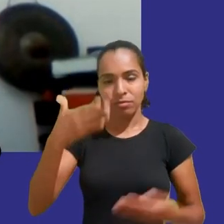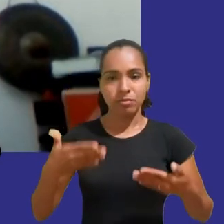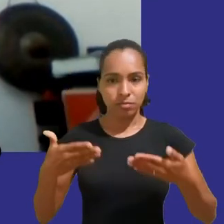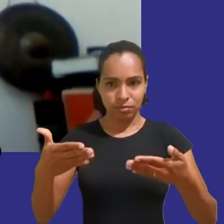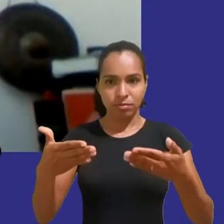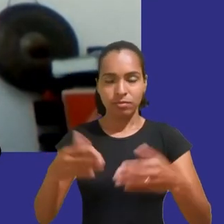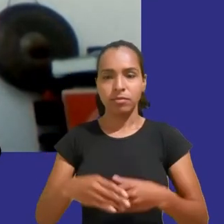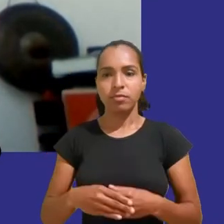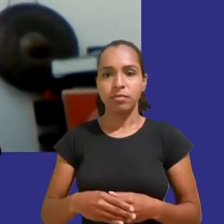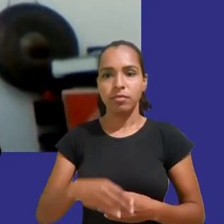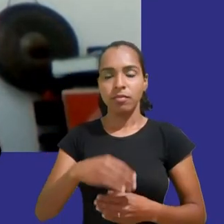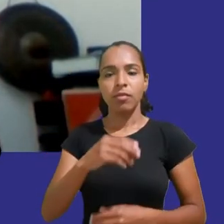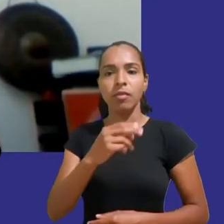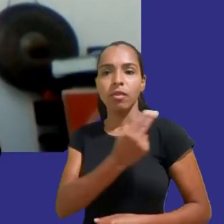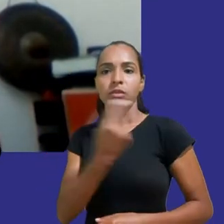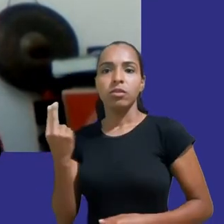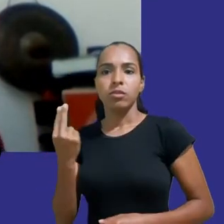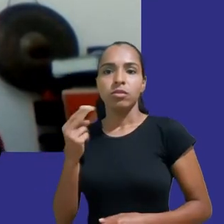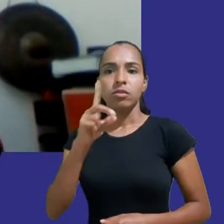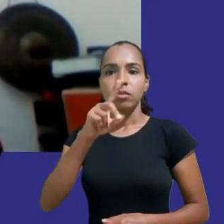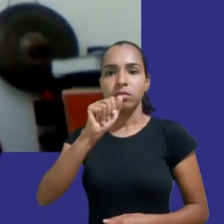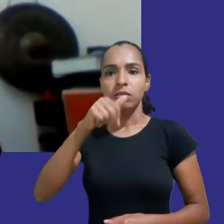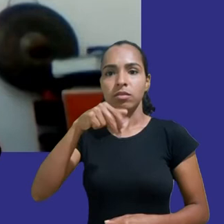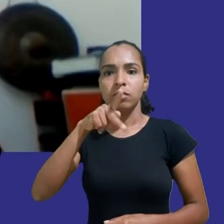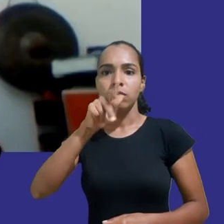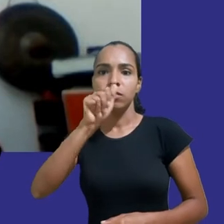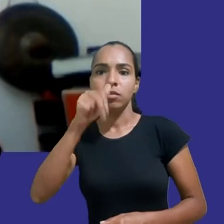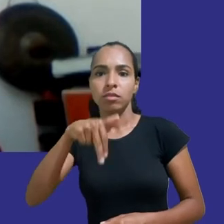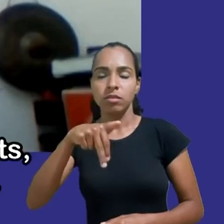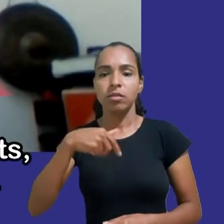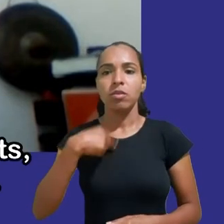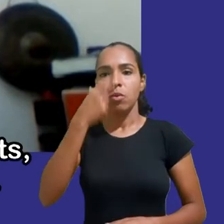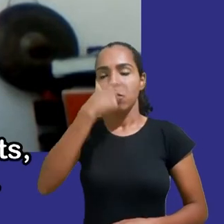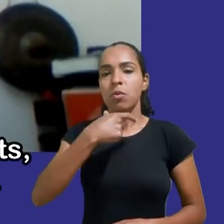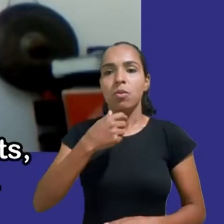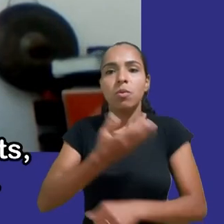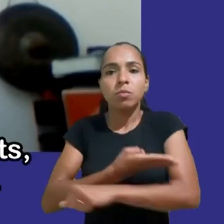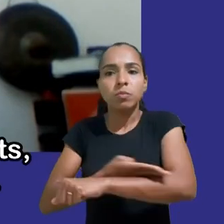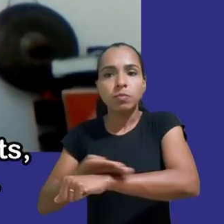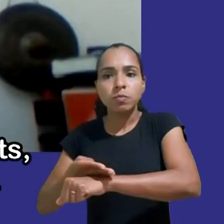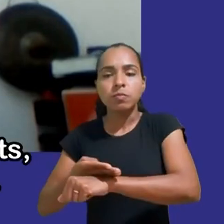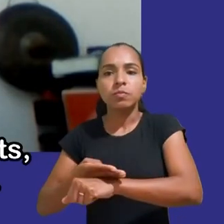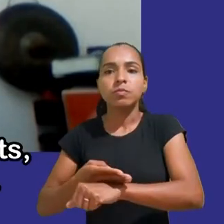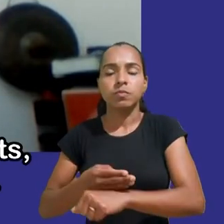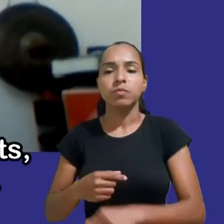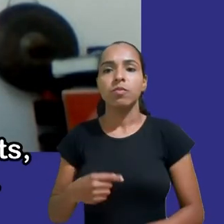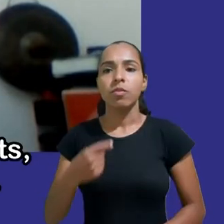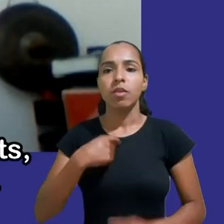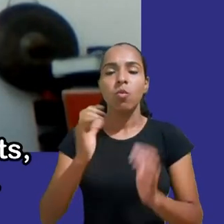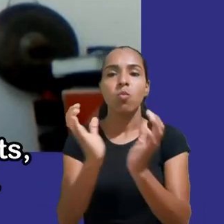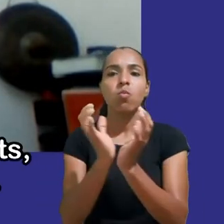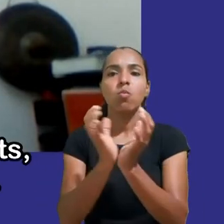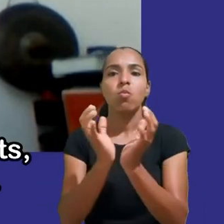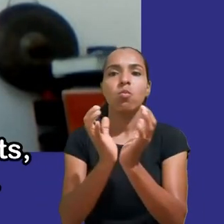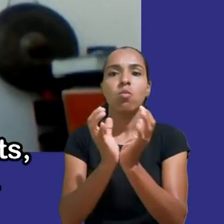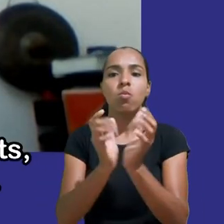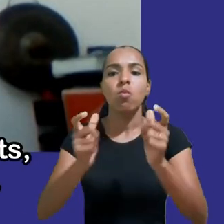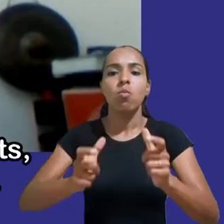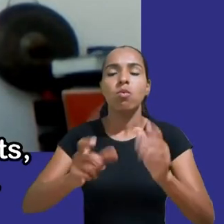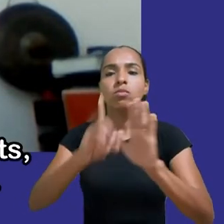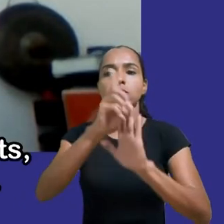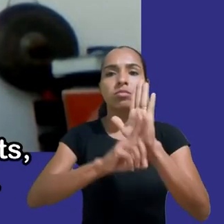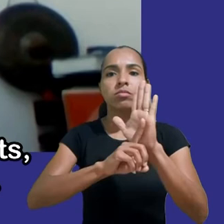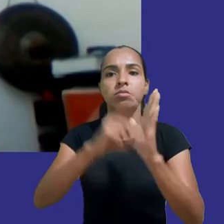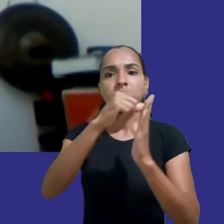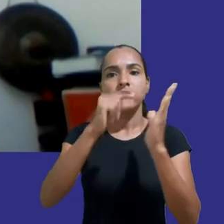white British male and as Josh said I currently work for the children's digital rights charity